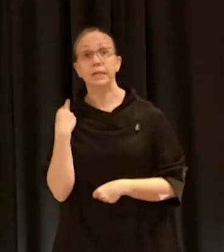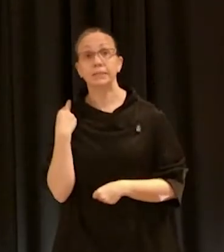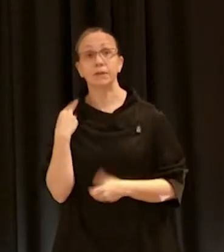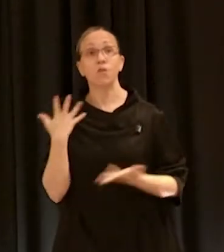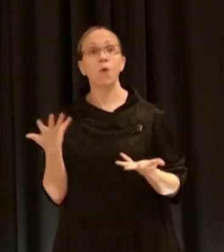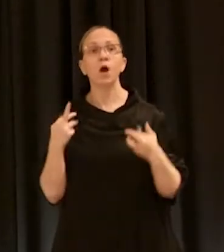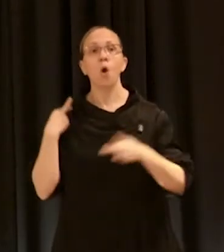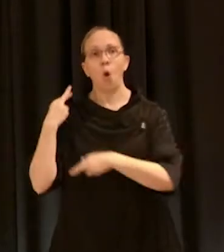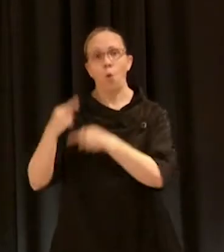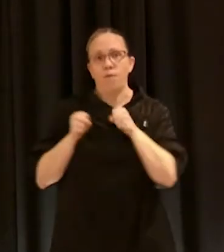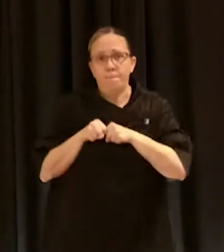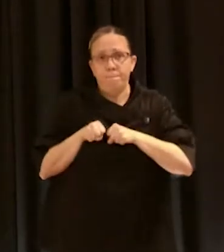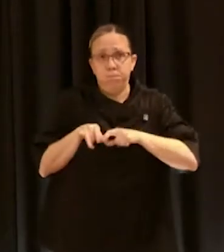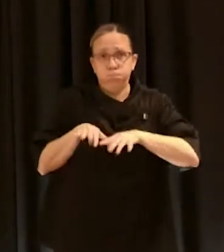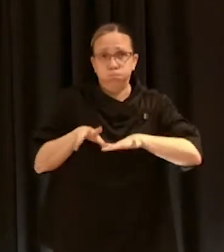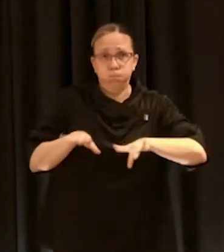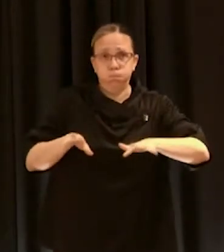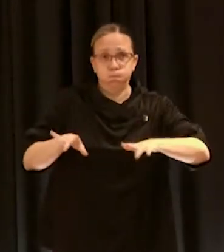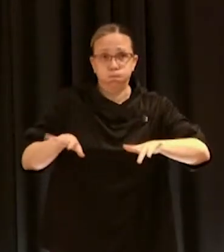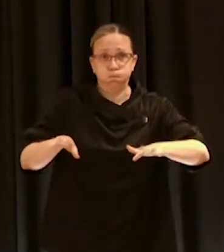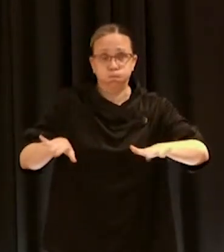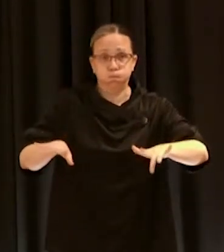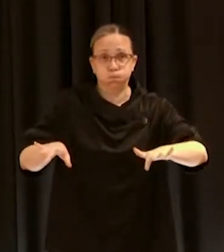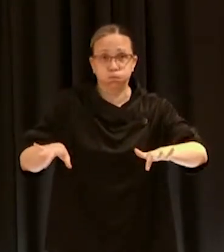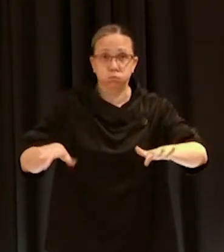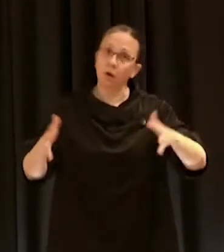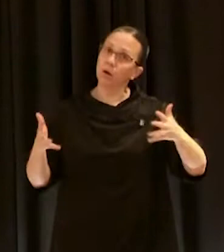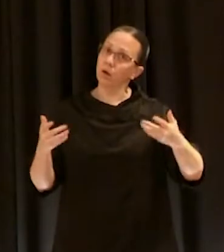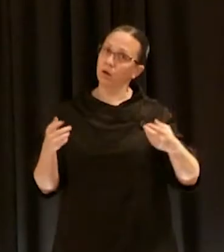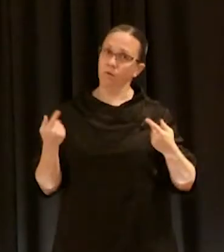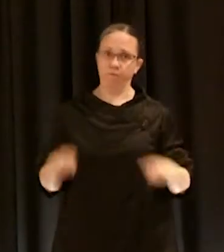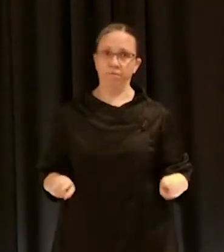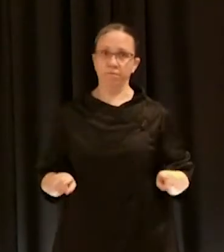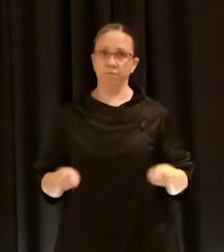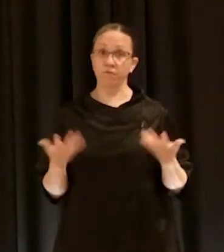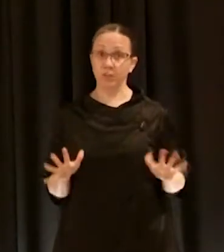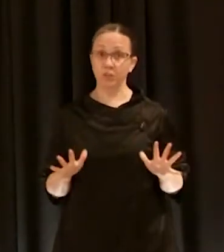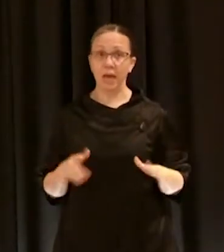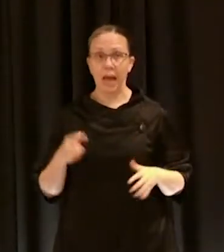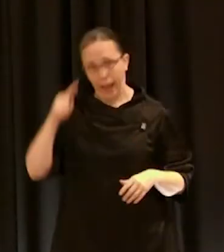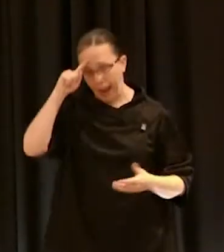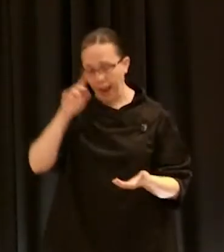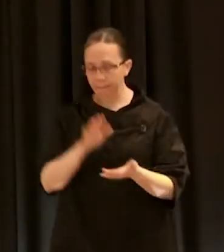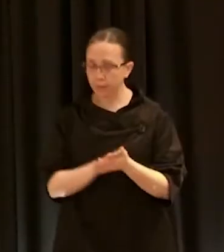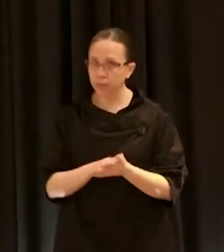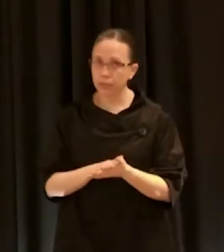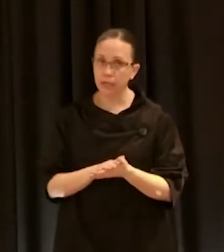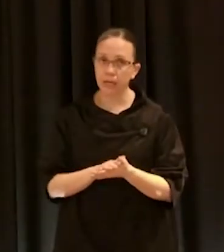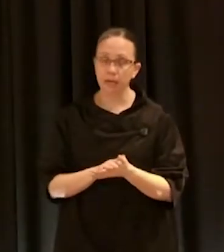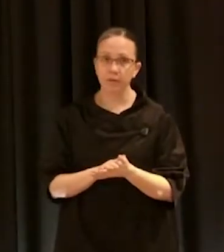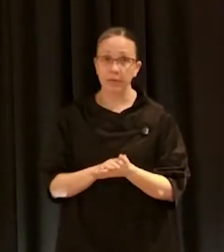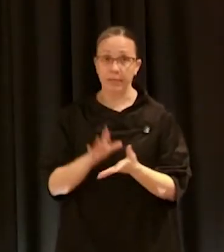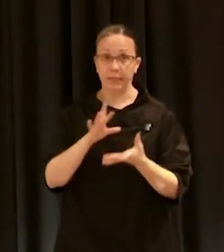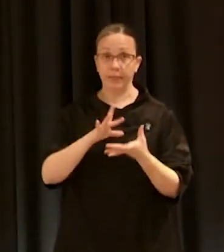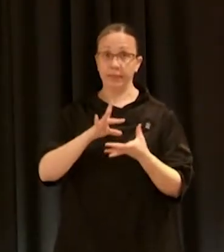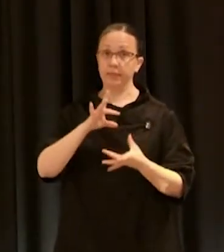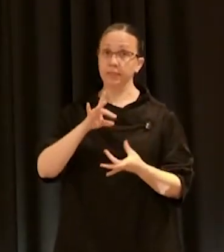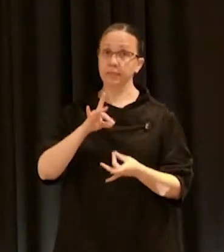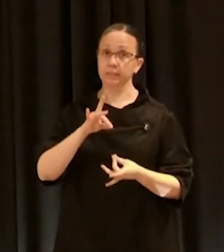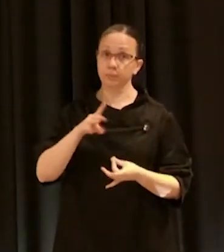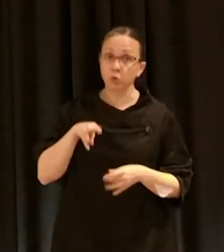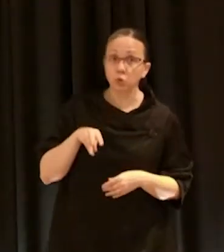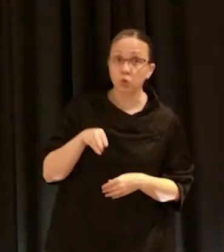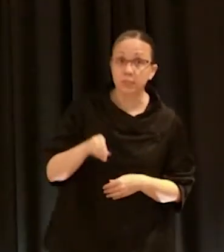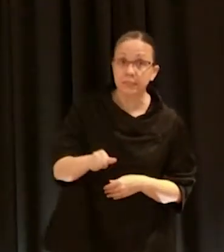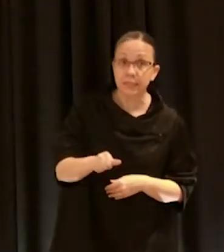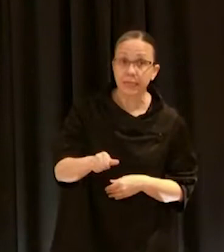of revival outbreak when this is all said and done. I believe seeds are being planted in the spirit world right now